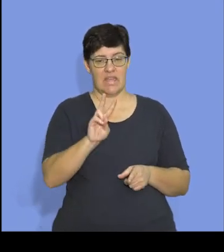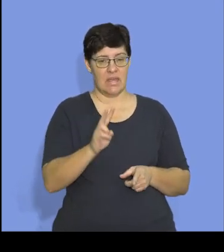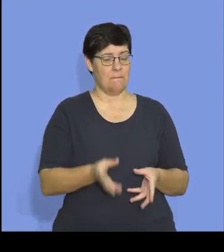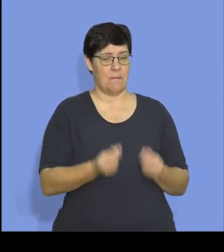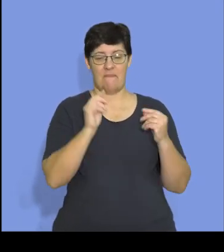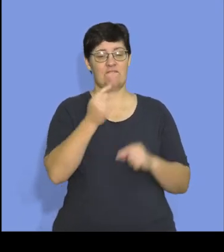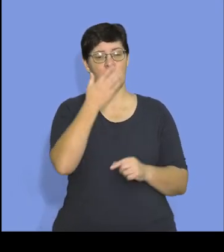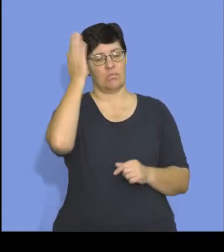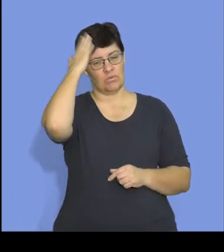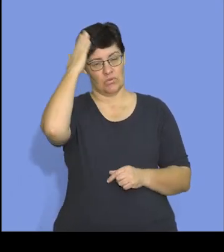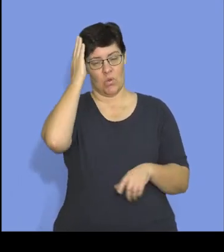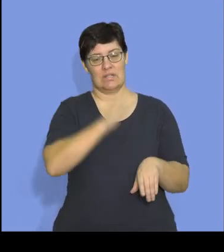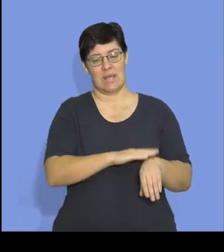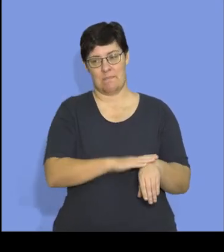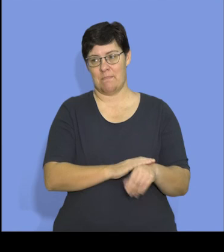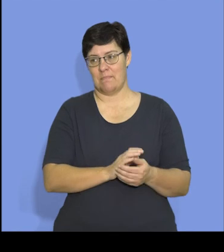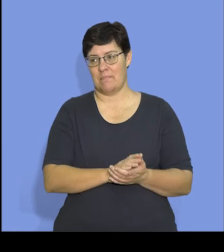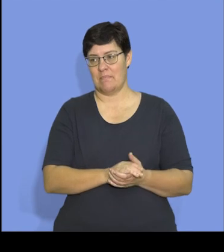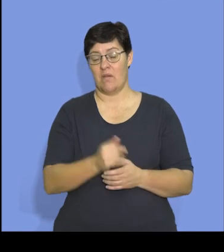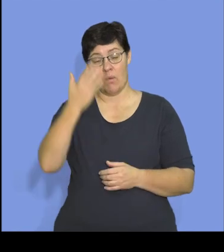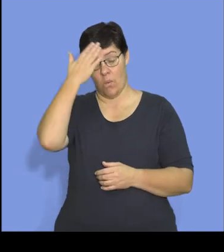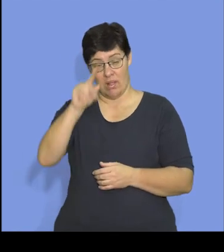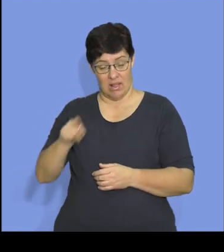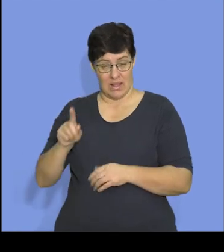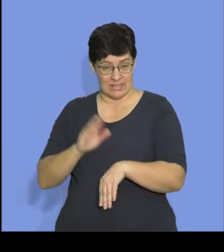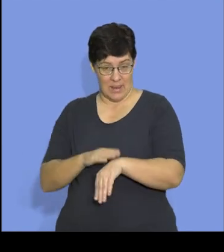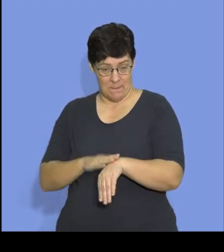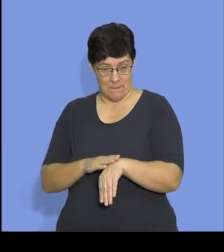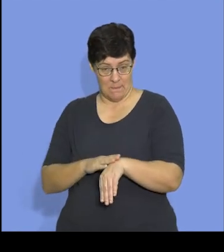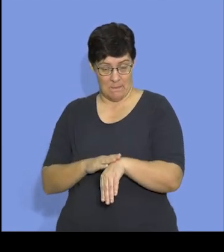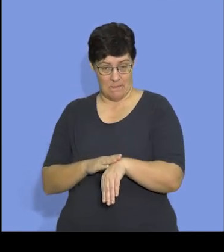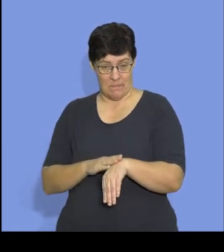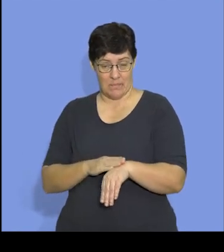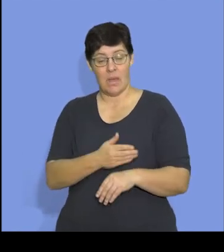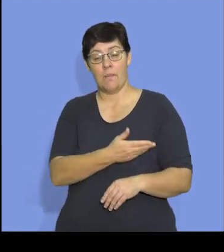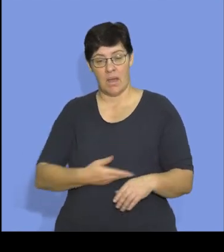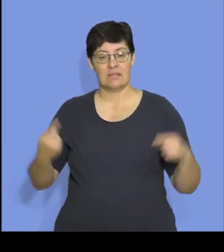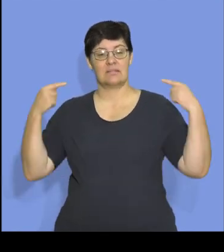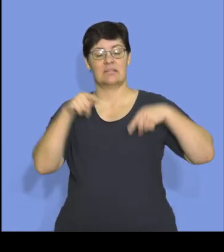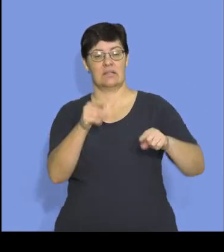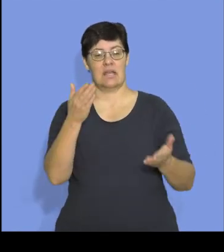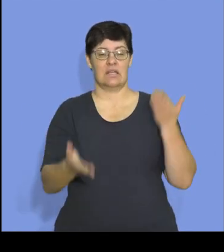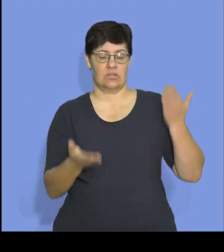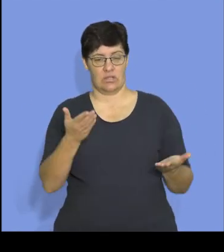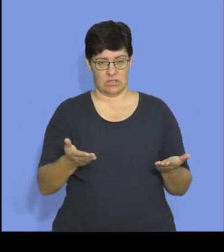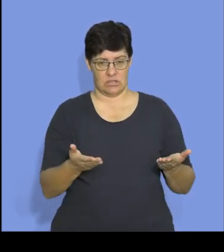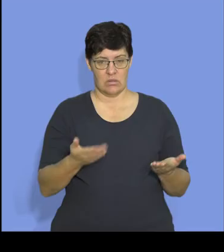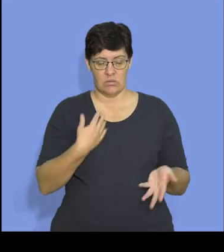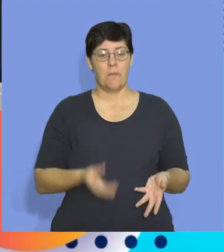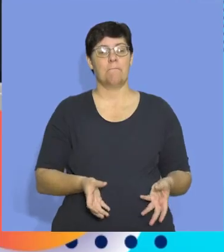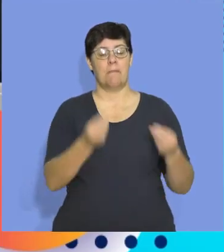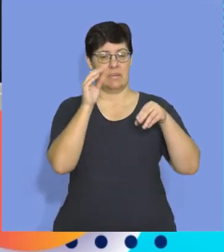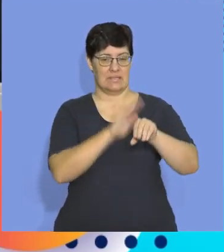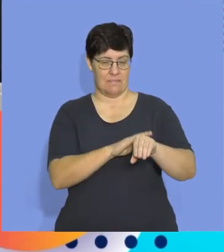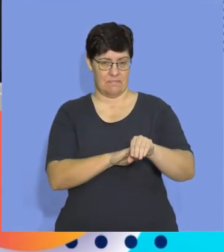time, because once I know this time, it's going to be part of the simultaneous equations we did to get time. Once